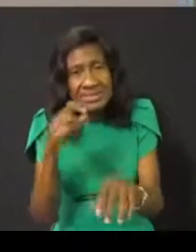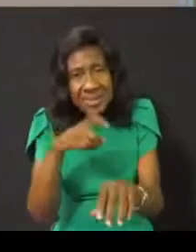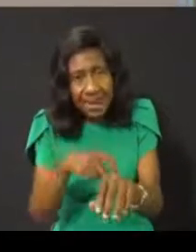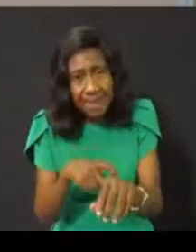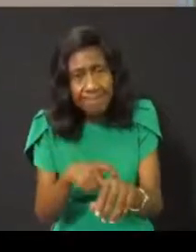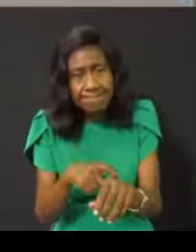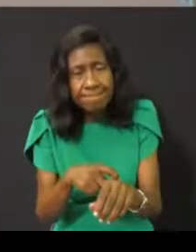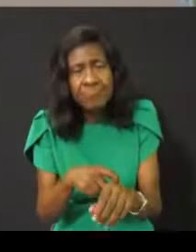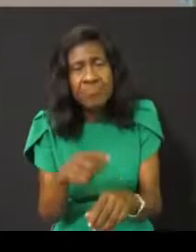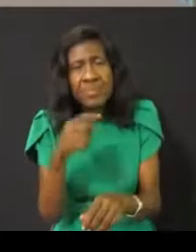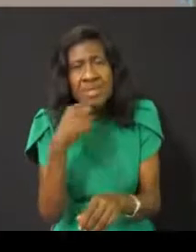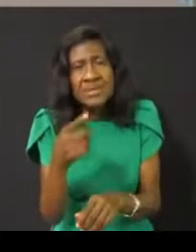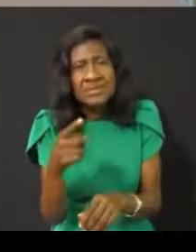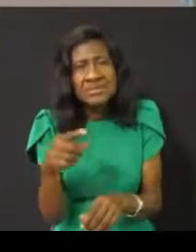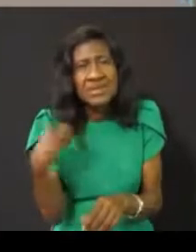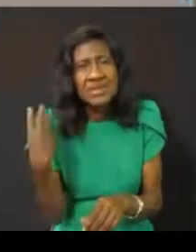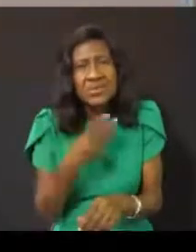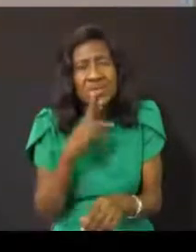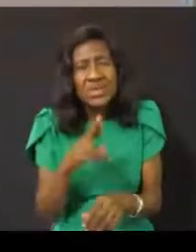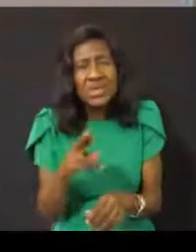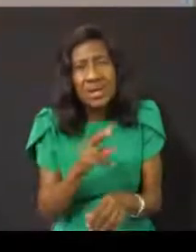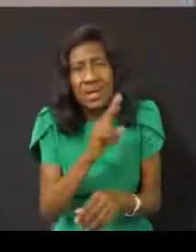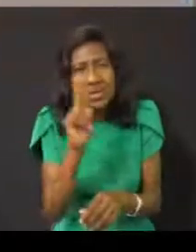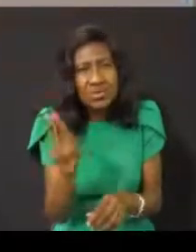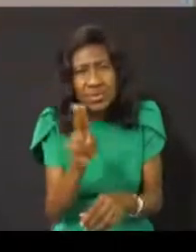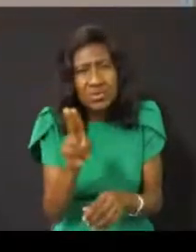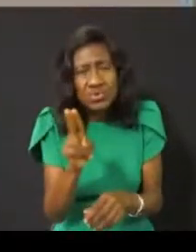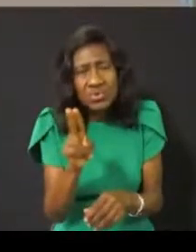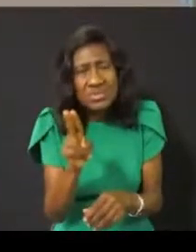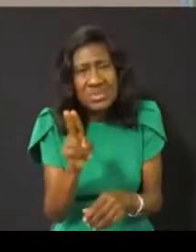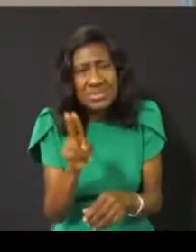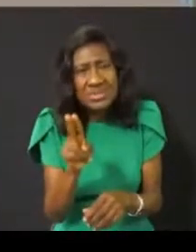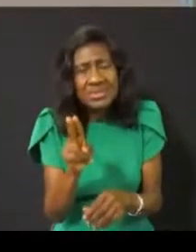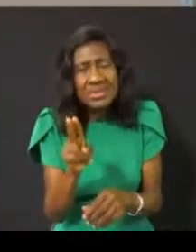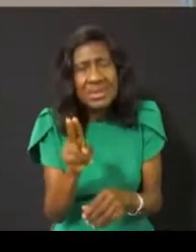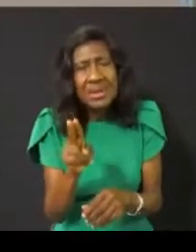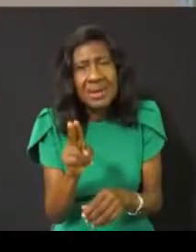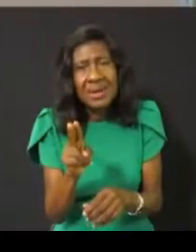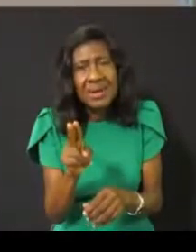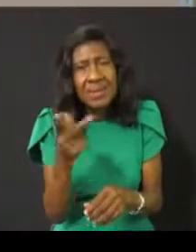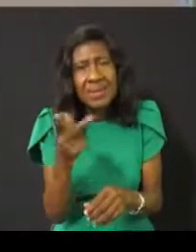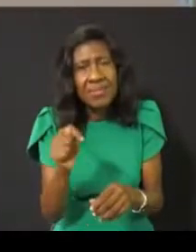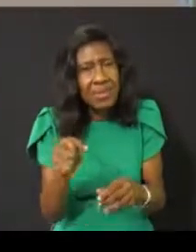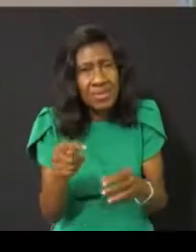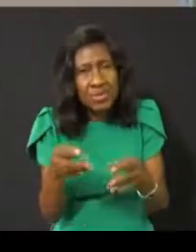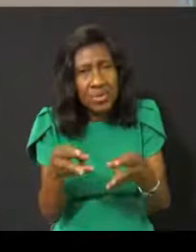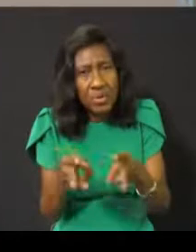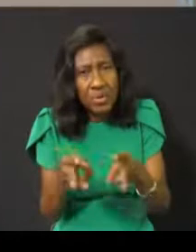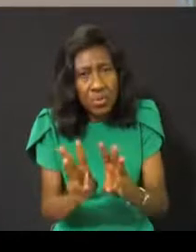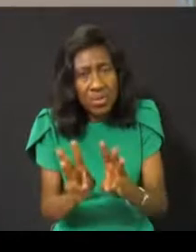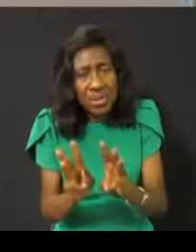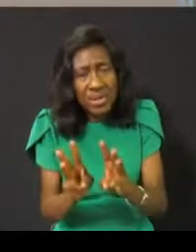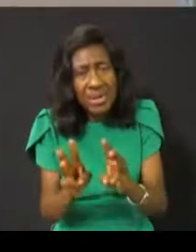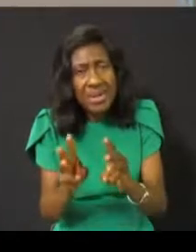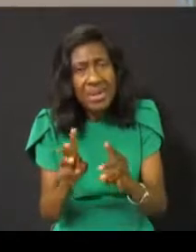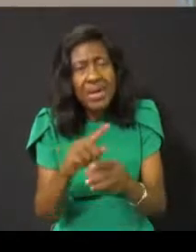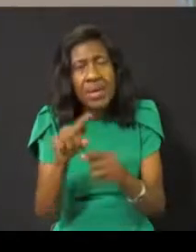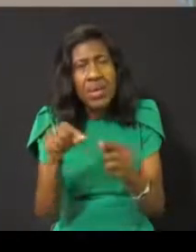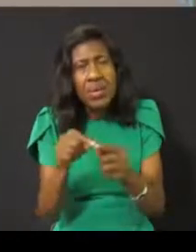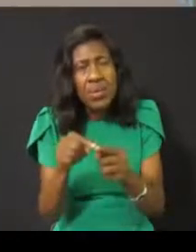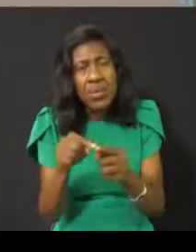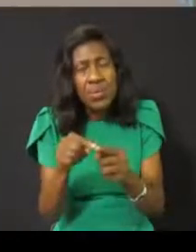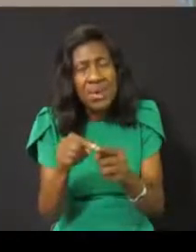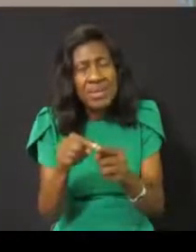also using our modeling exercises, which have reassured us that we are equipped when it comes to the available